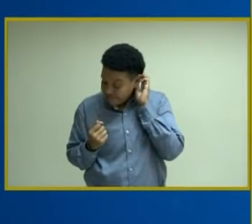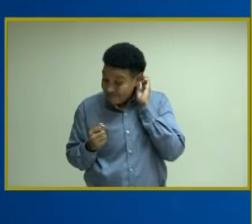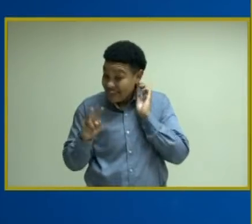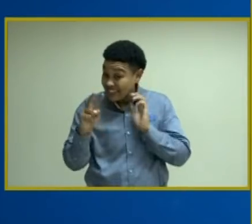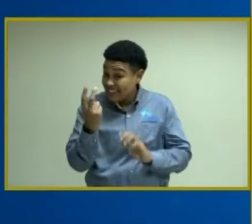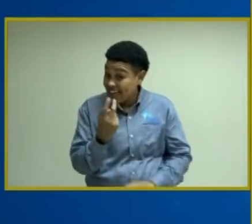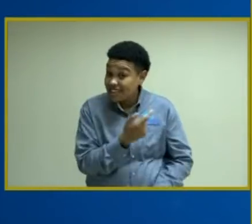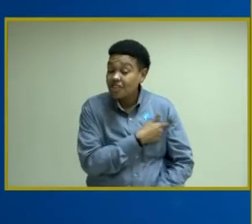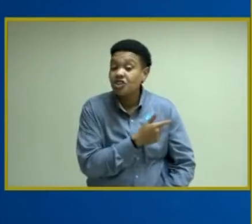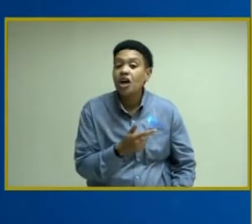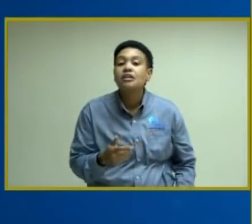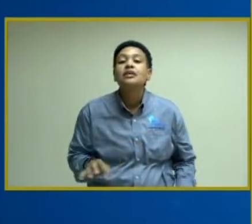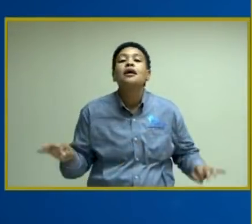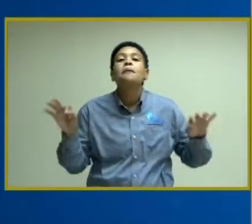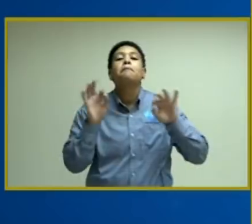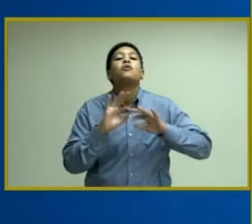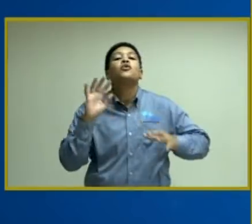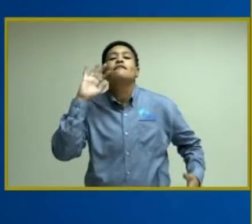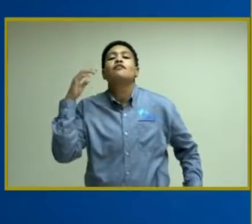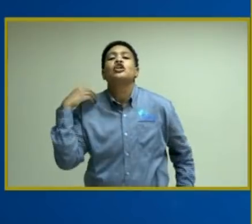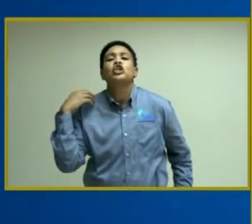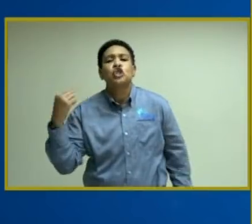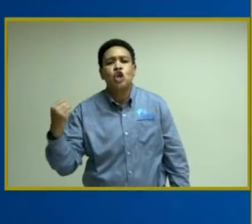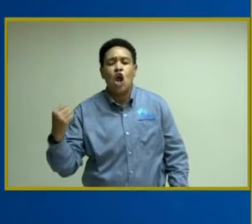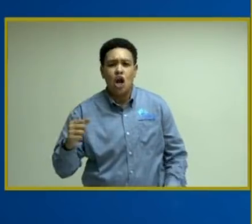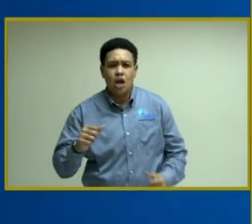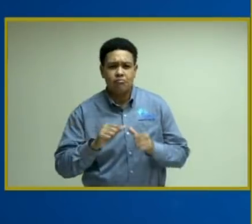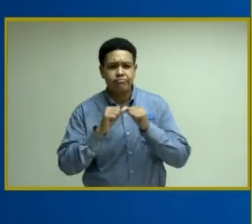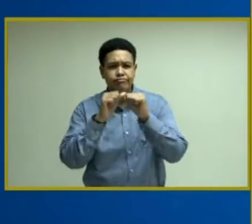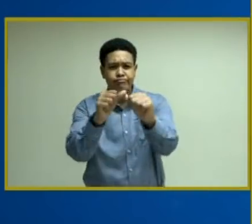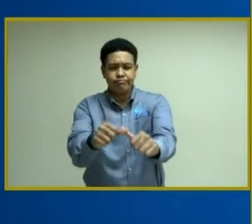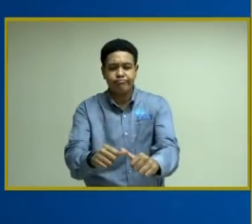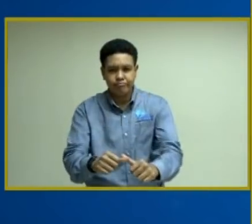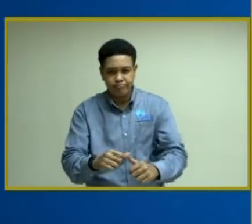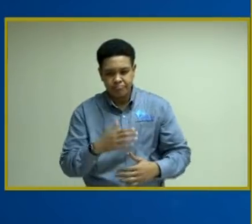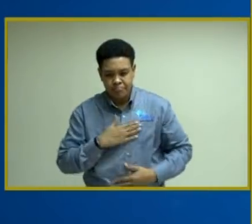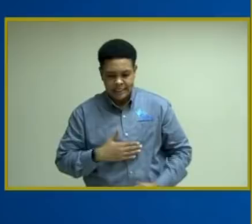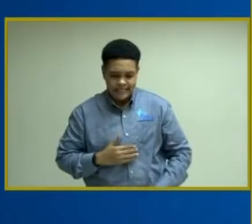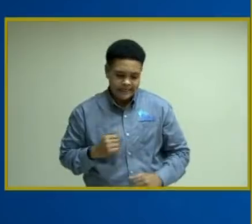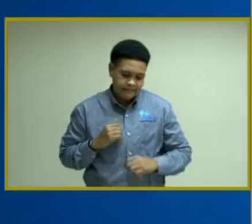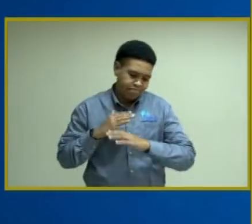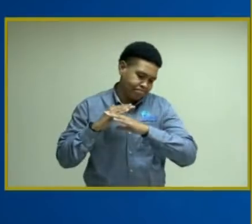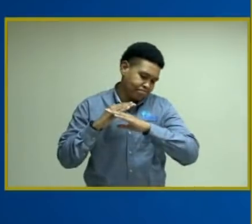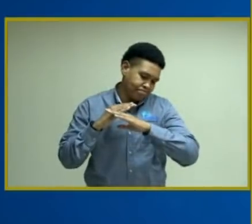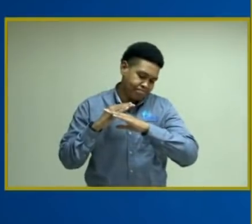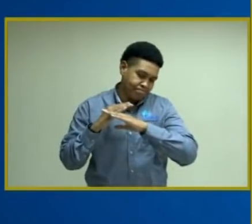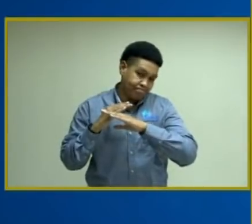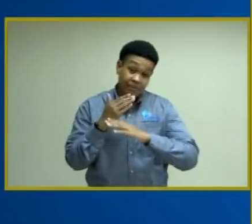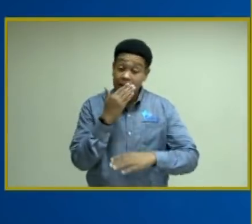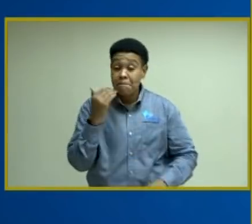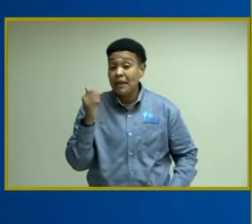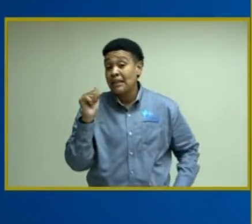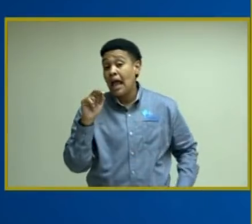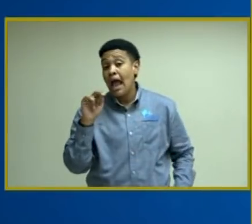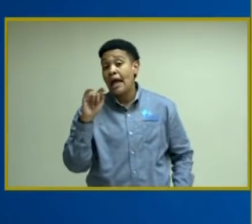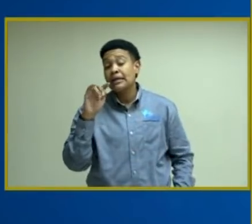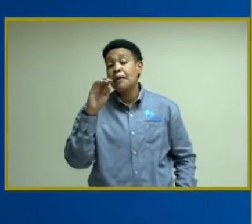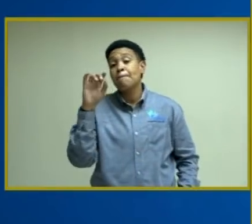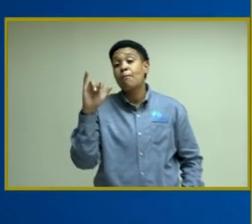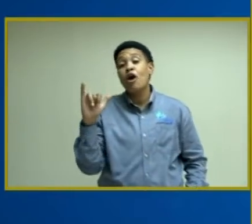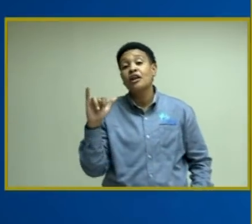stronger and longer lasting immunity. Studies have shown that there is a better antibody response